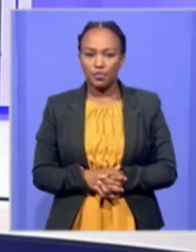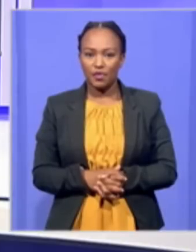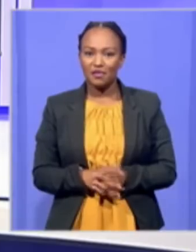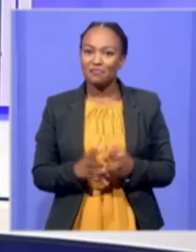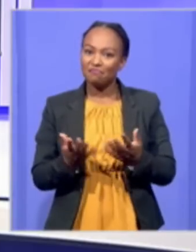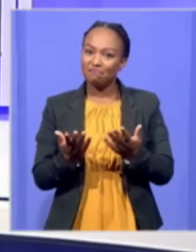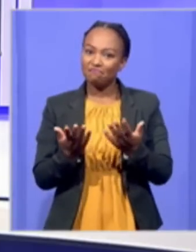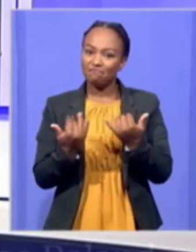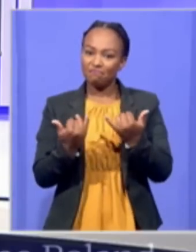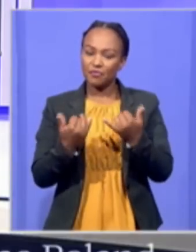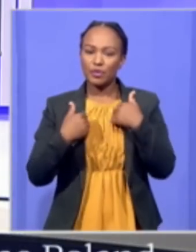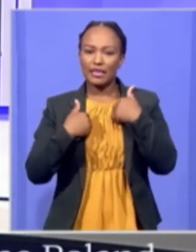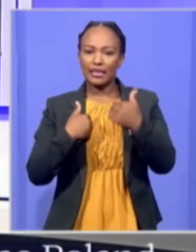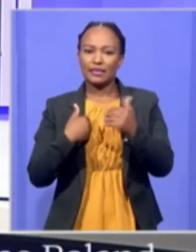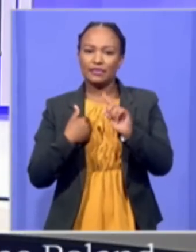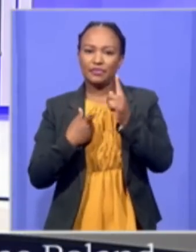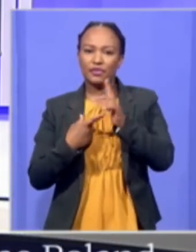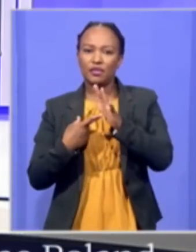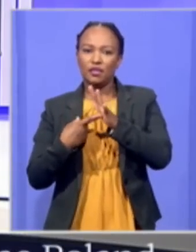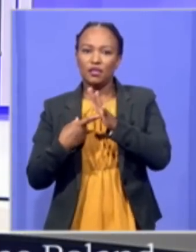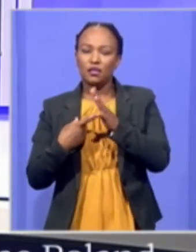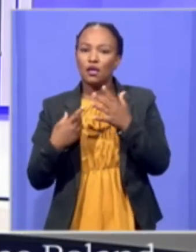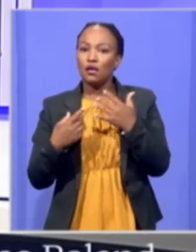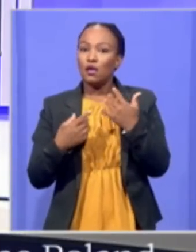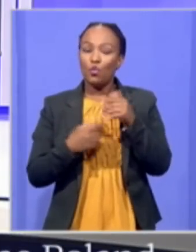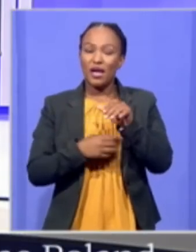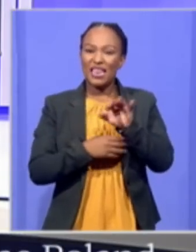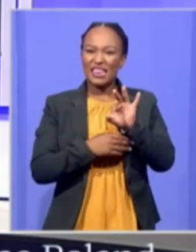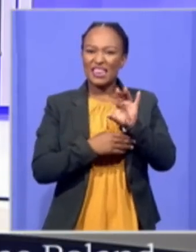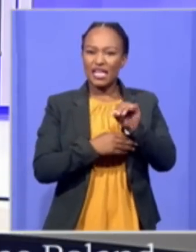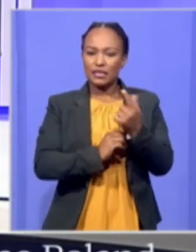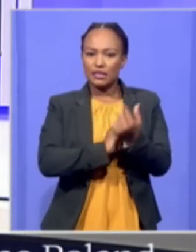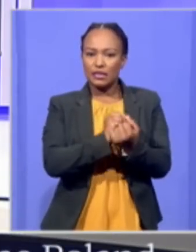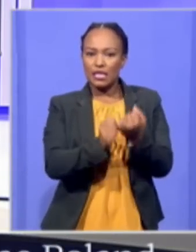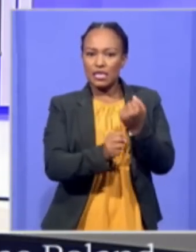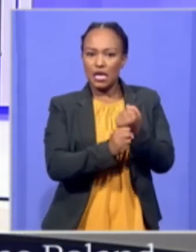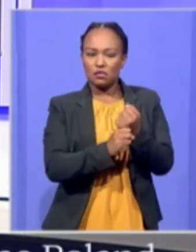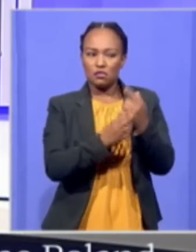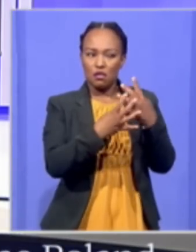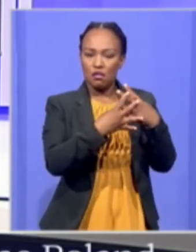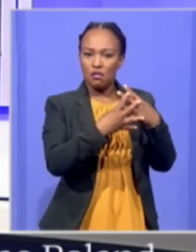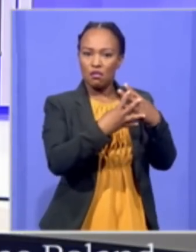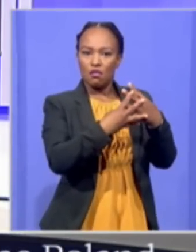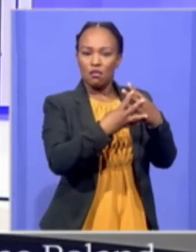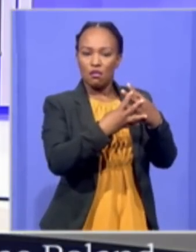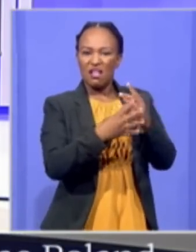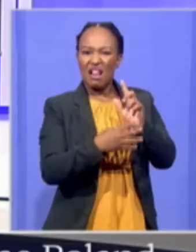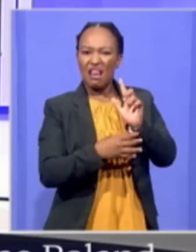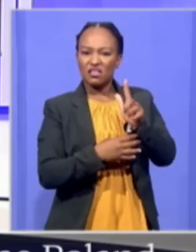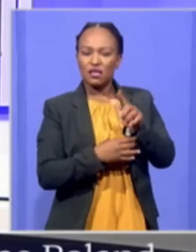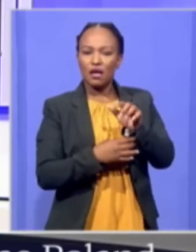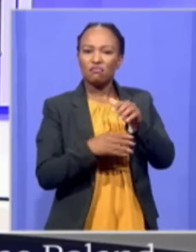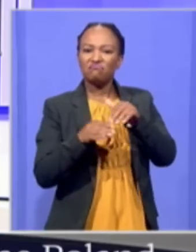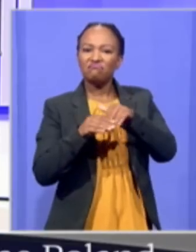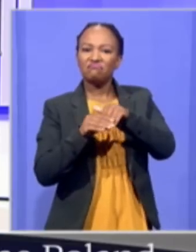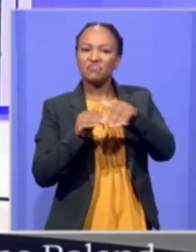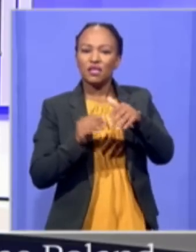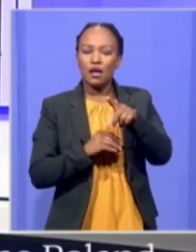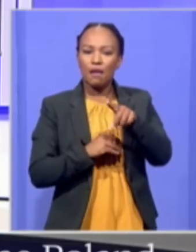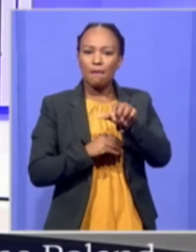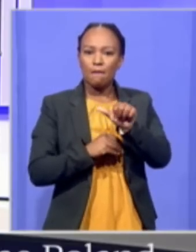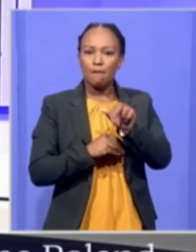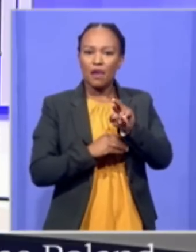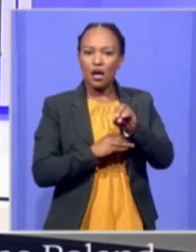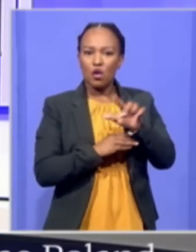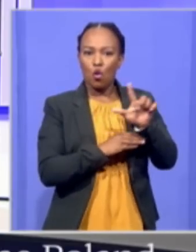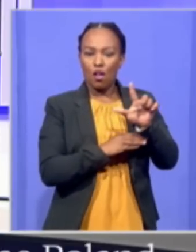Re thoma ka tšeo di rego morago ga go fetša mengwaga e 30 a lekgolegong gomme a lokollwa ka parole mengwaga e 2 ya go feta. Molai